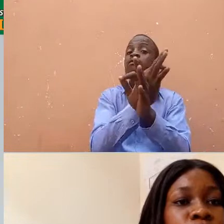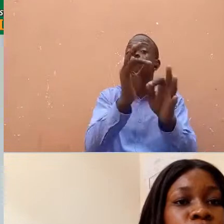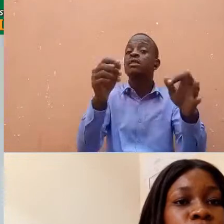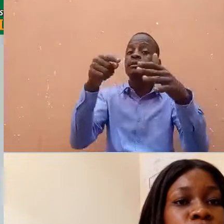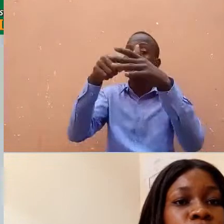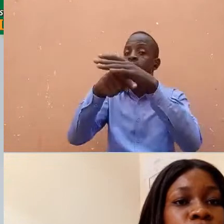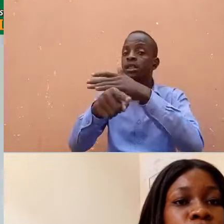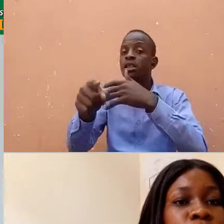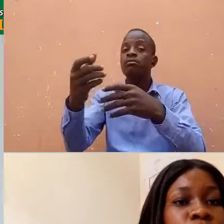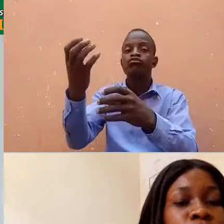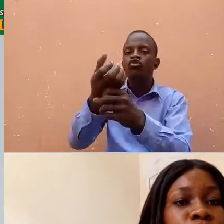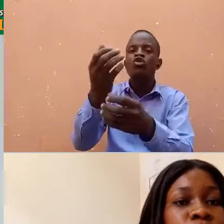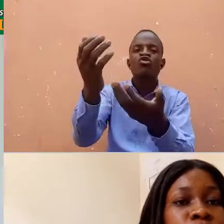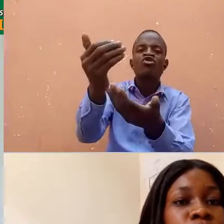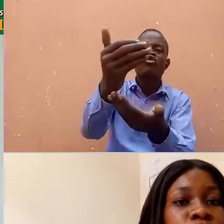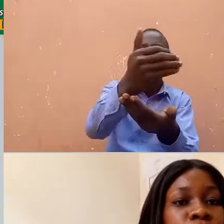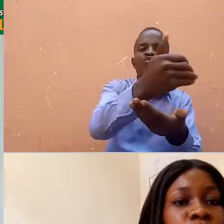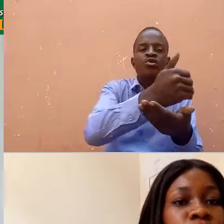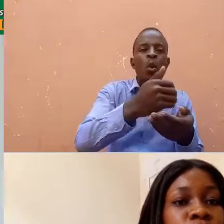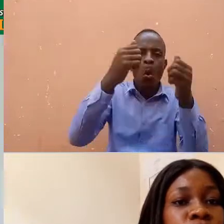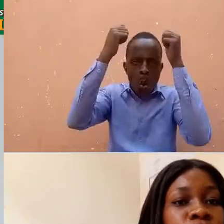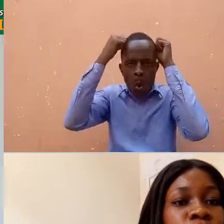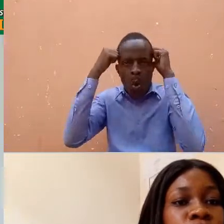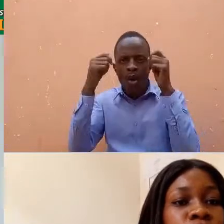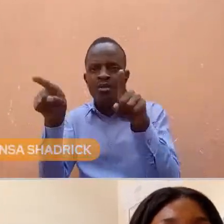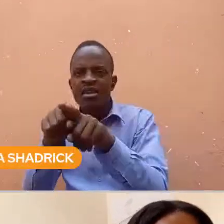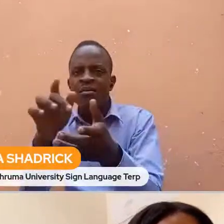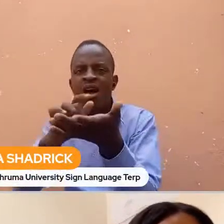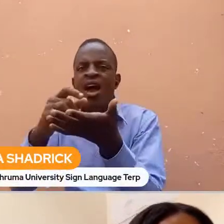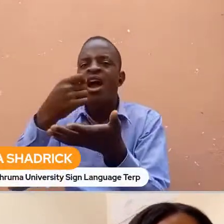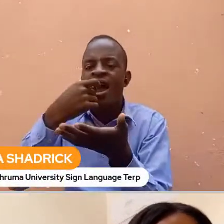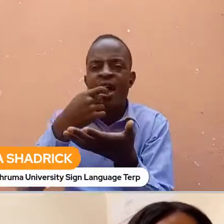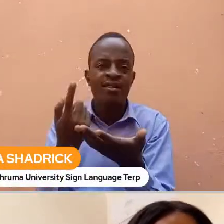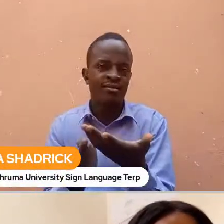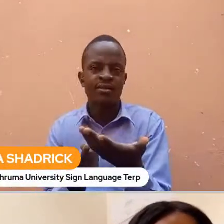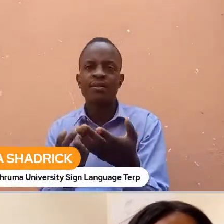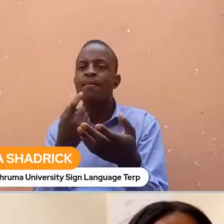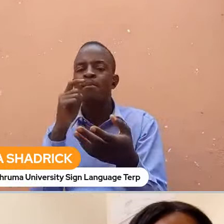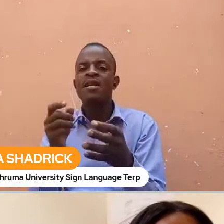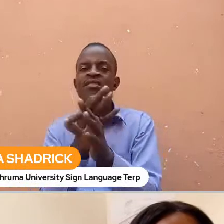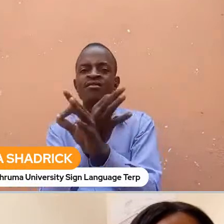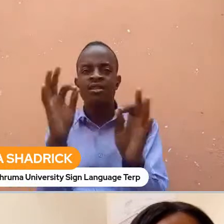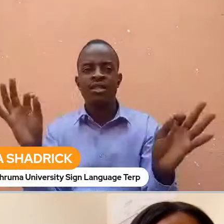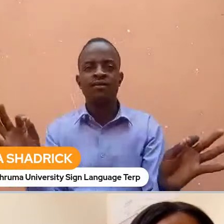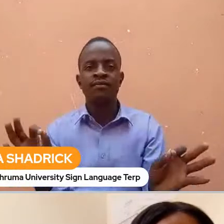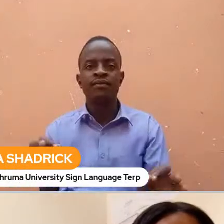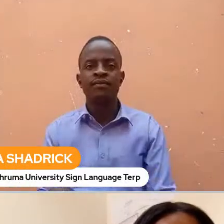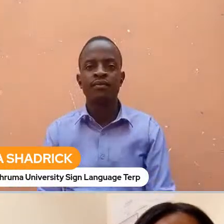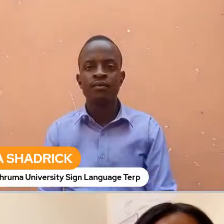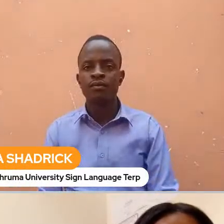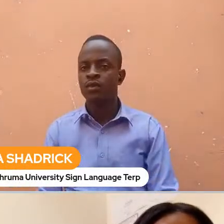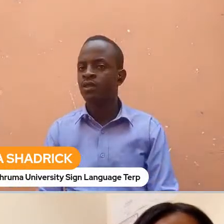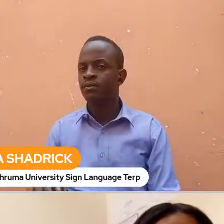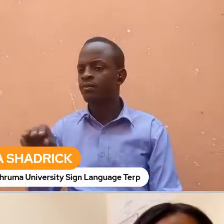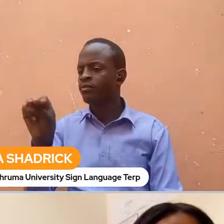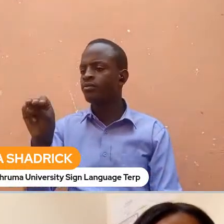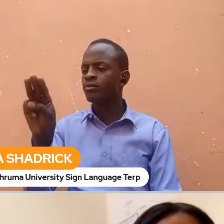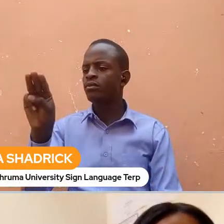access to condoms and emergency contraceptives? I'll come to you, Mape. What are some of the myths